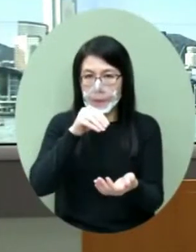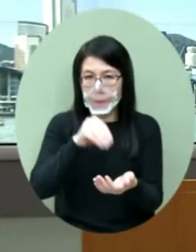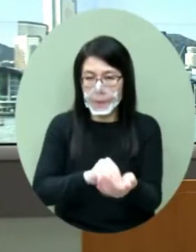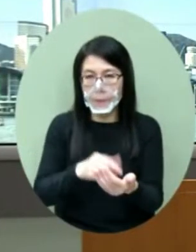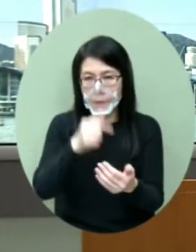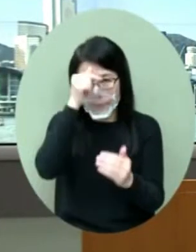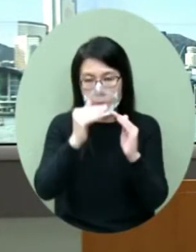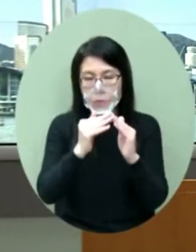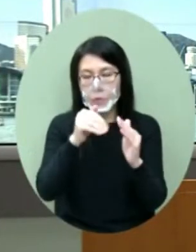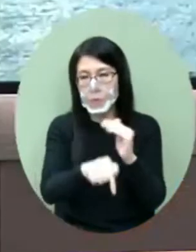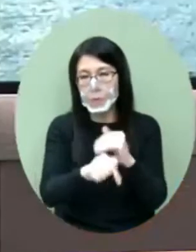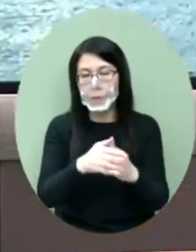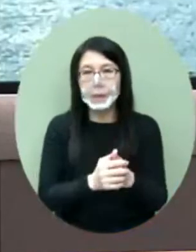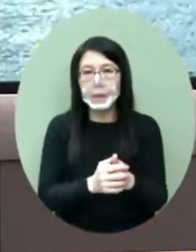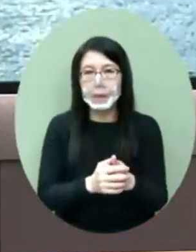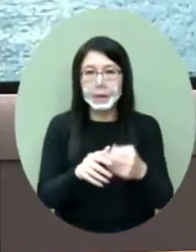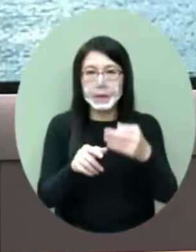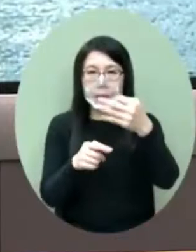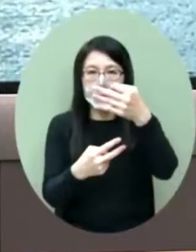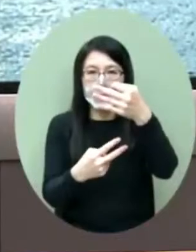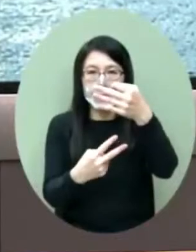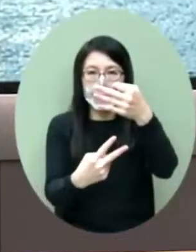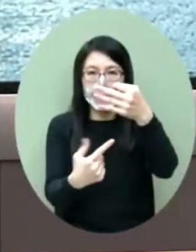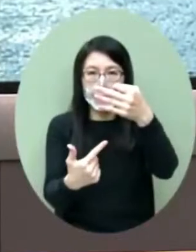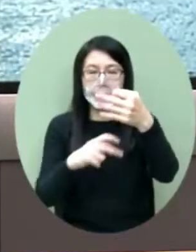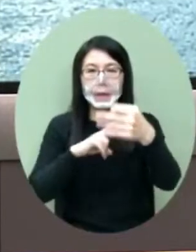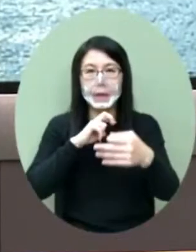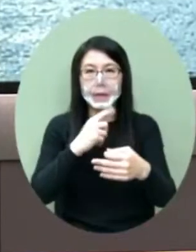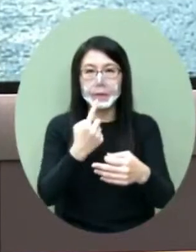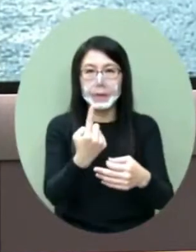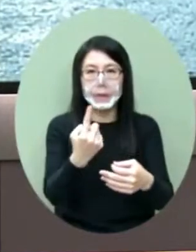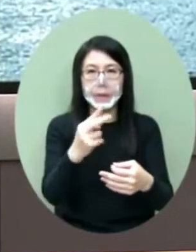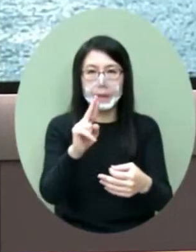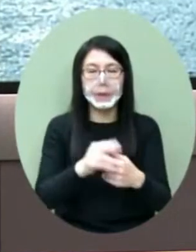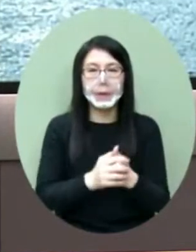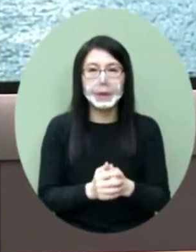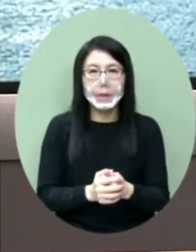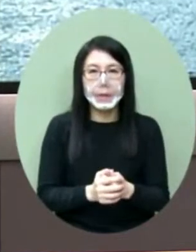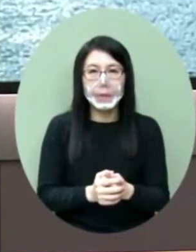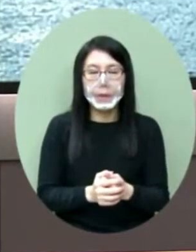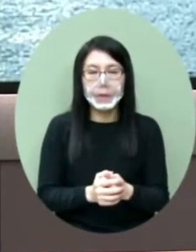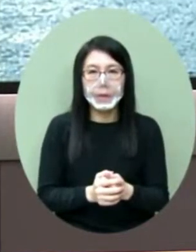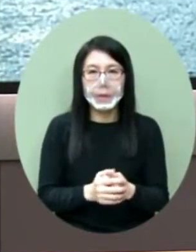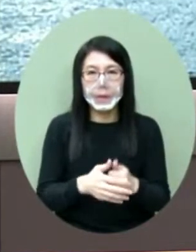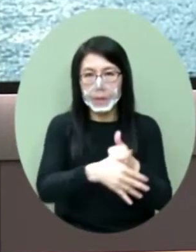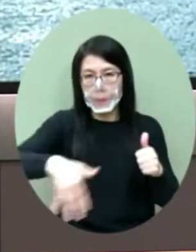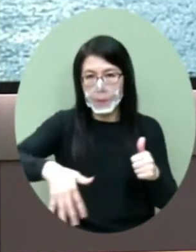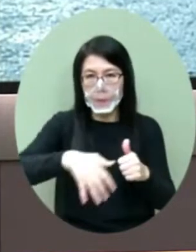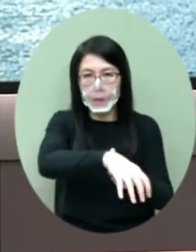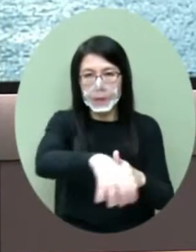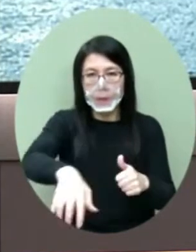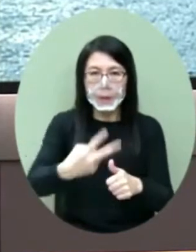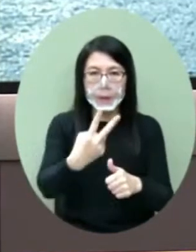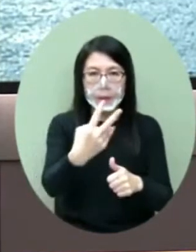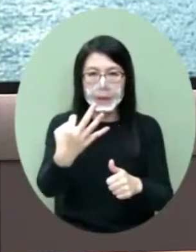up. About designated clinic, as at 1 p.m. on the 28th of